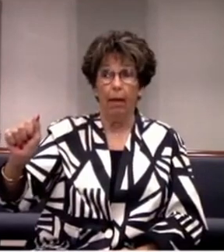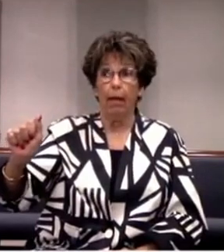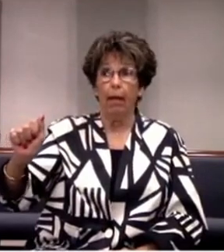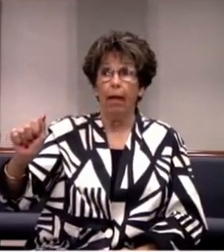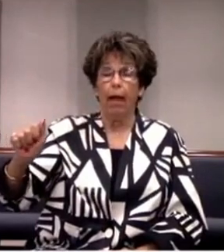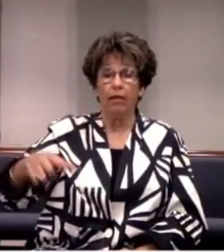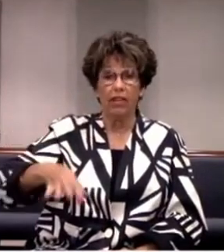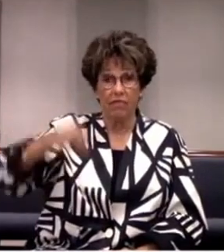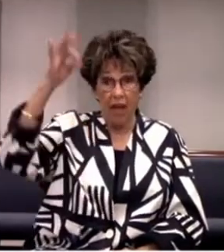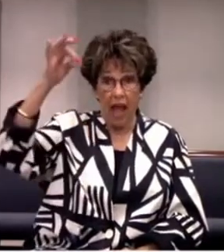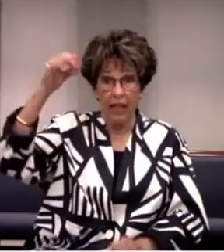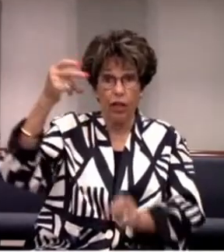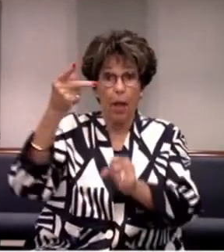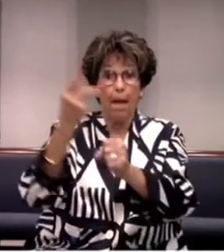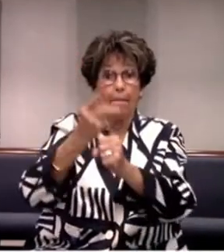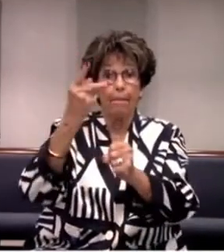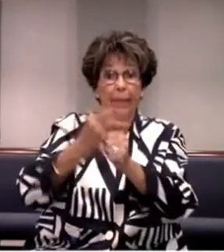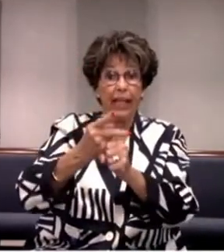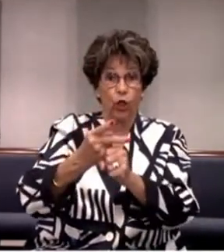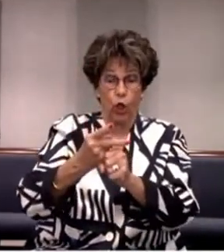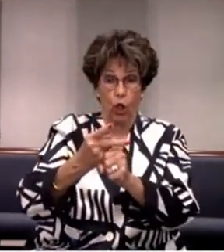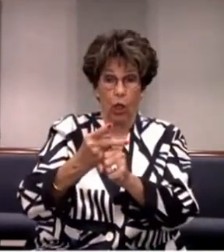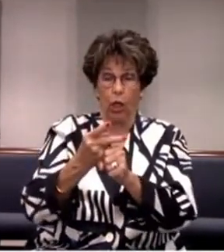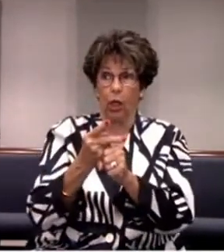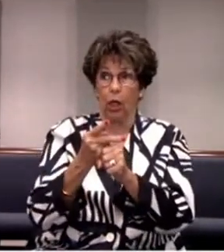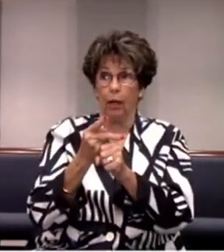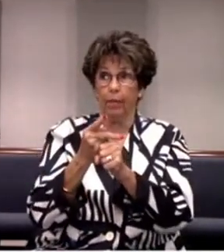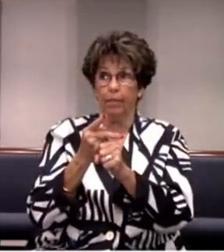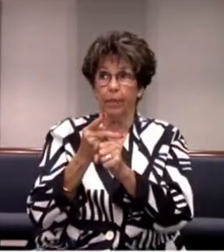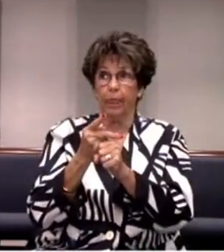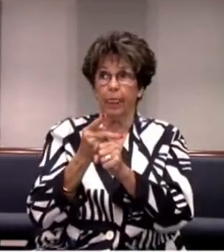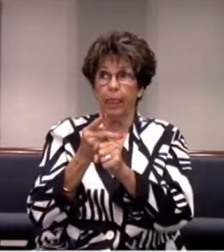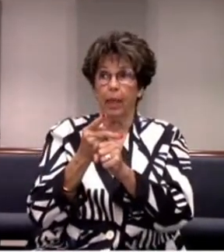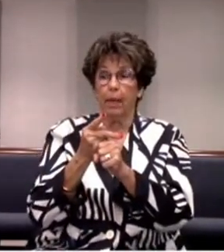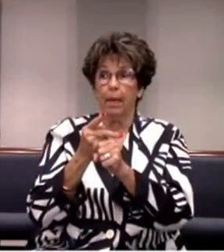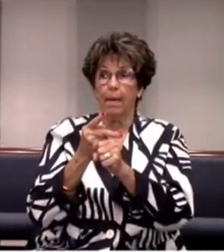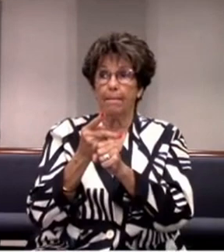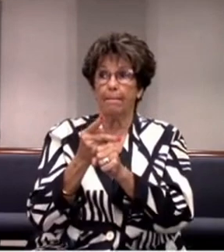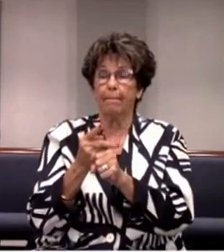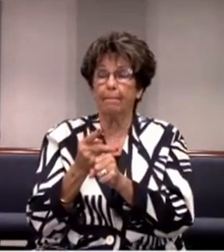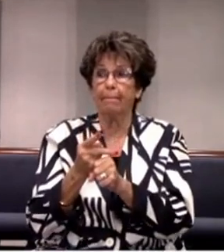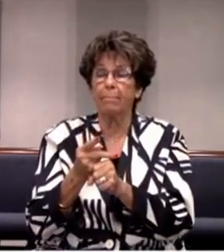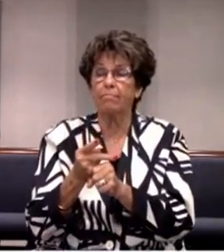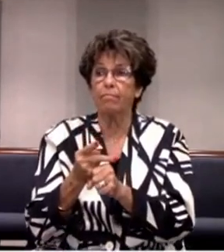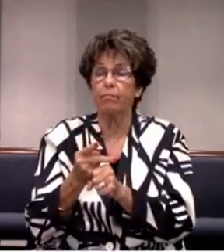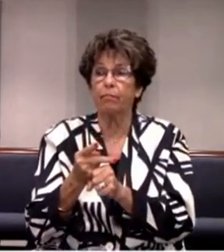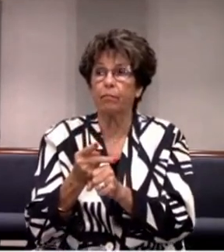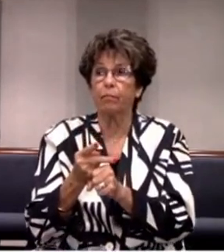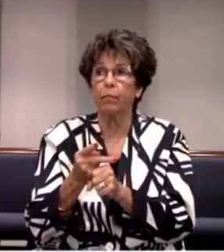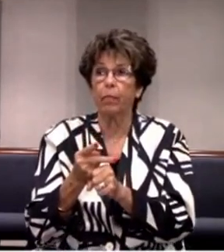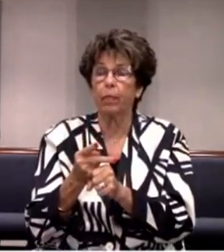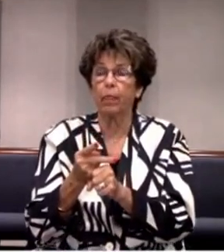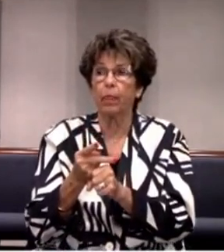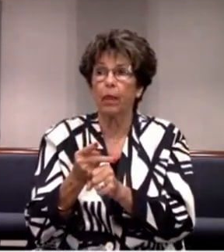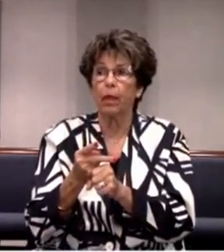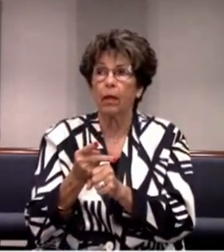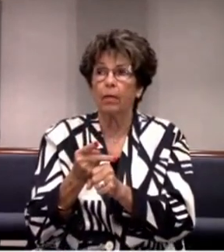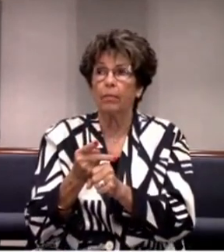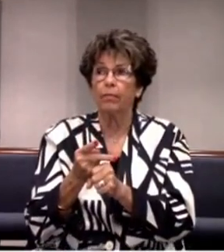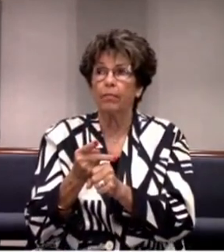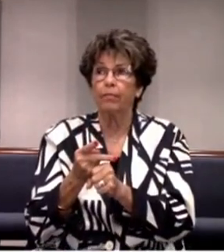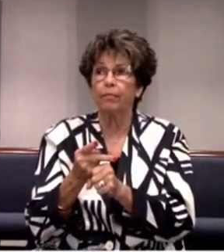lodgeth with one Simon, a tanner, whose house is by the seaside." Now watch verse number 6.